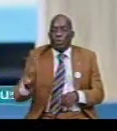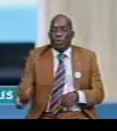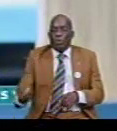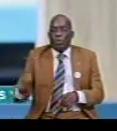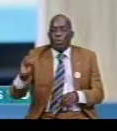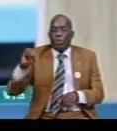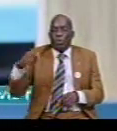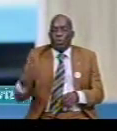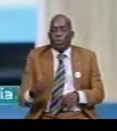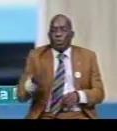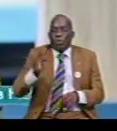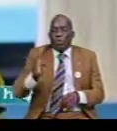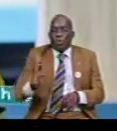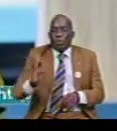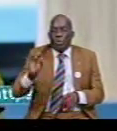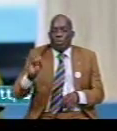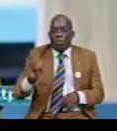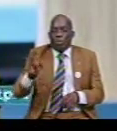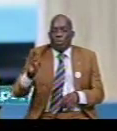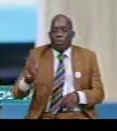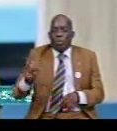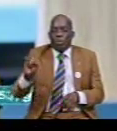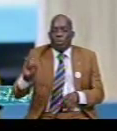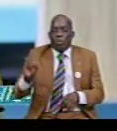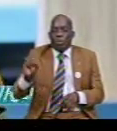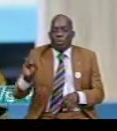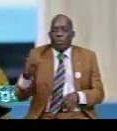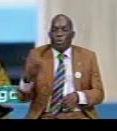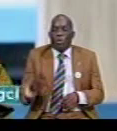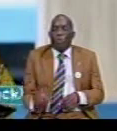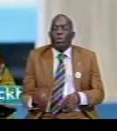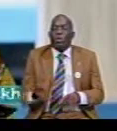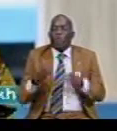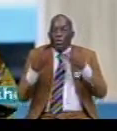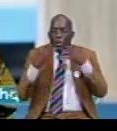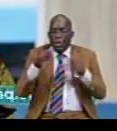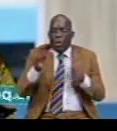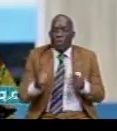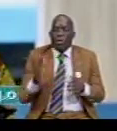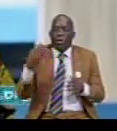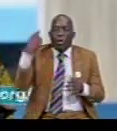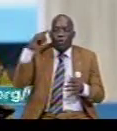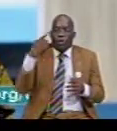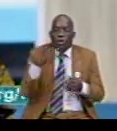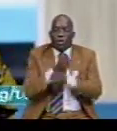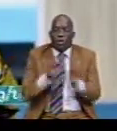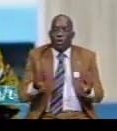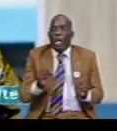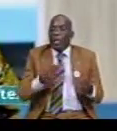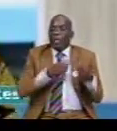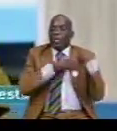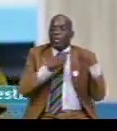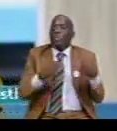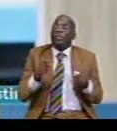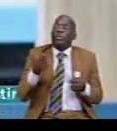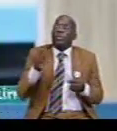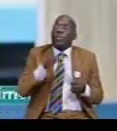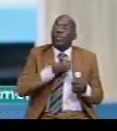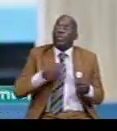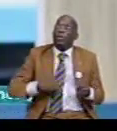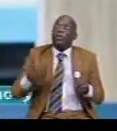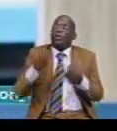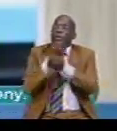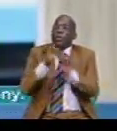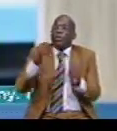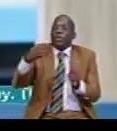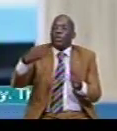dupe lowo Olorun fun igbalo kan mi. Ati gba to ti gba mi la ko ja mi kule lojo kan ri. O sele pe